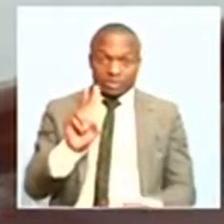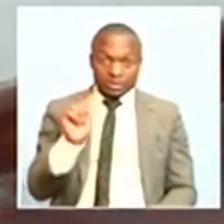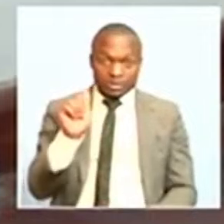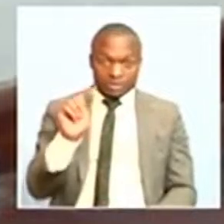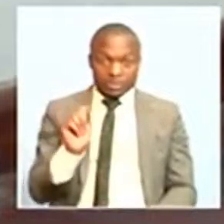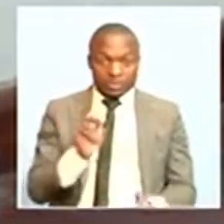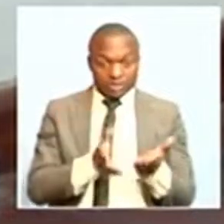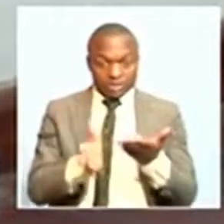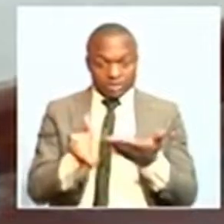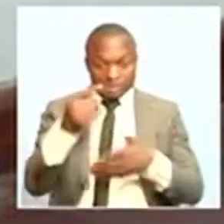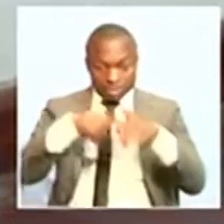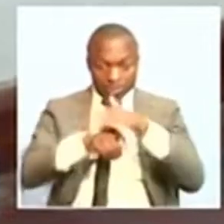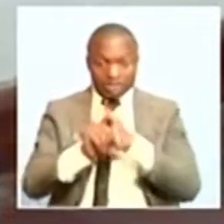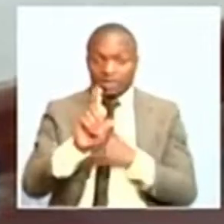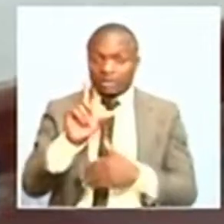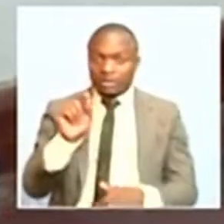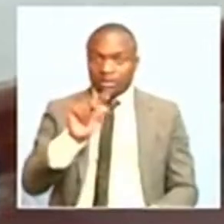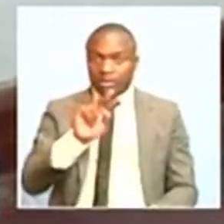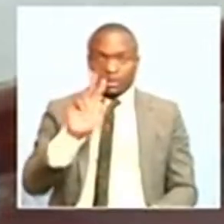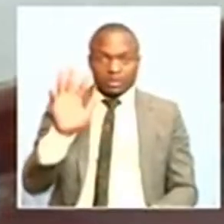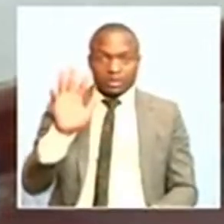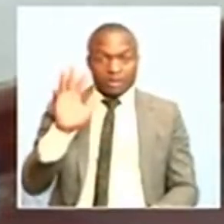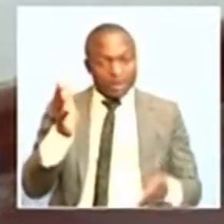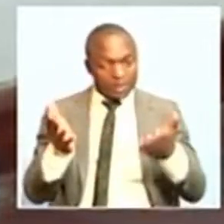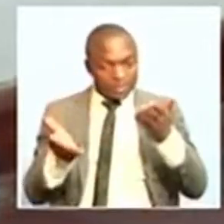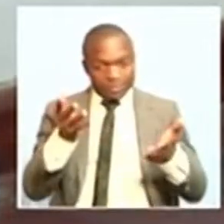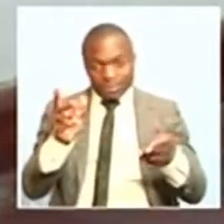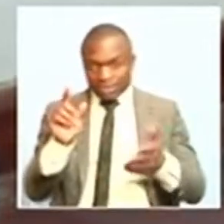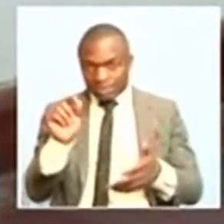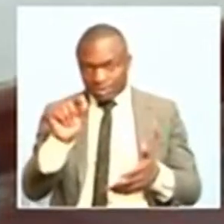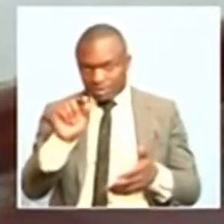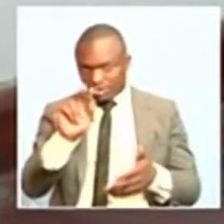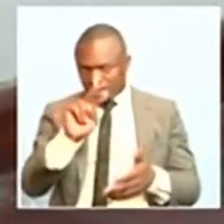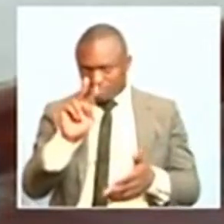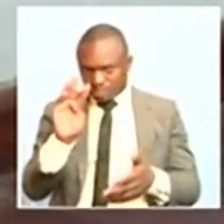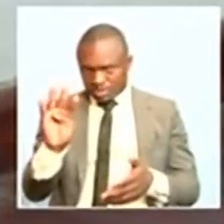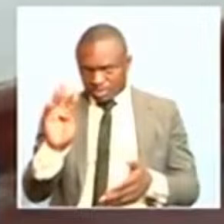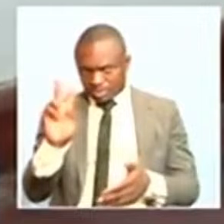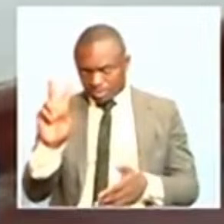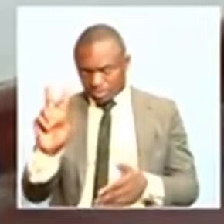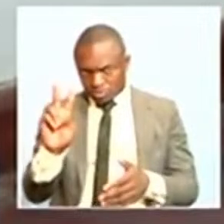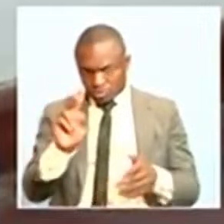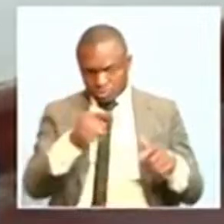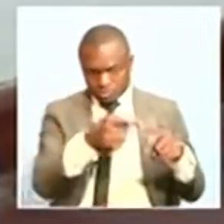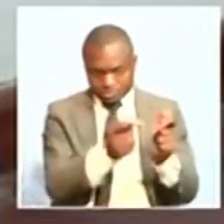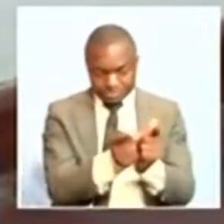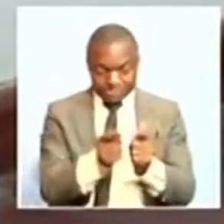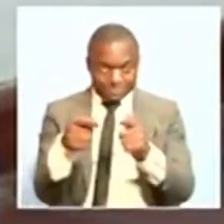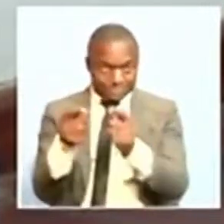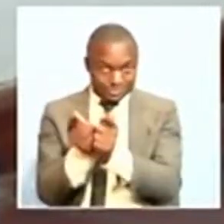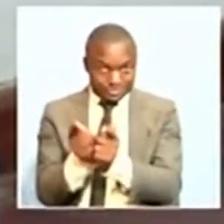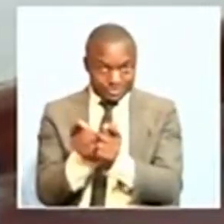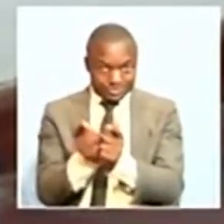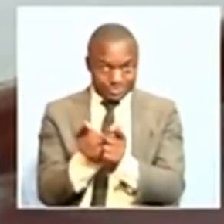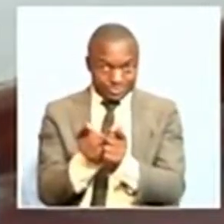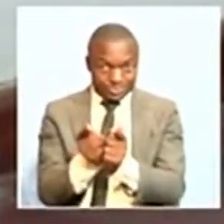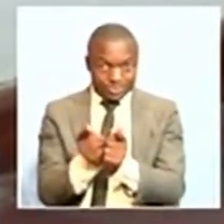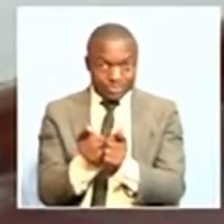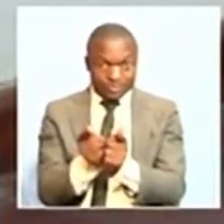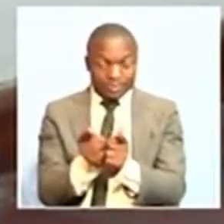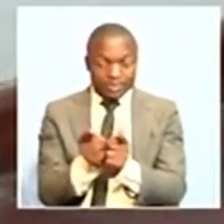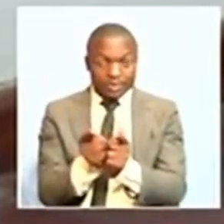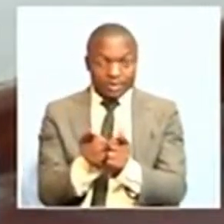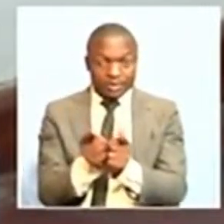2025 compared to 2024. And we have also noted that of the two main categories, import VAT collection